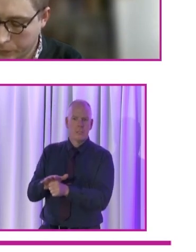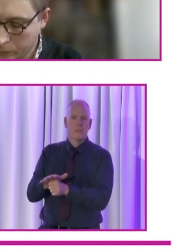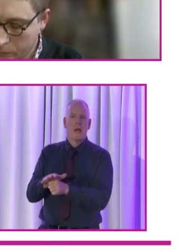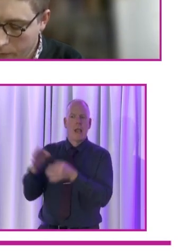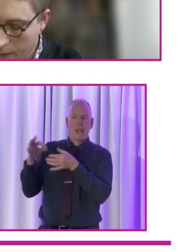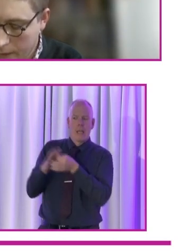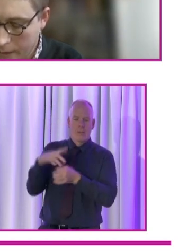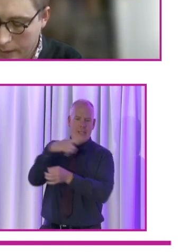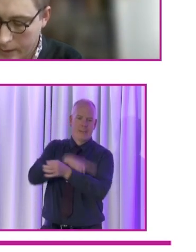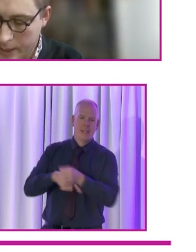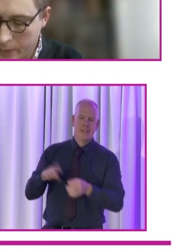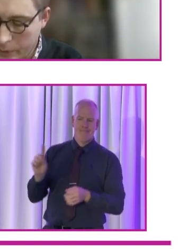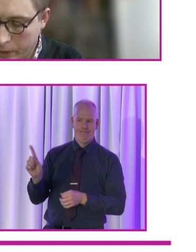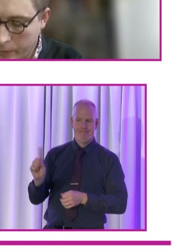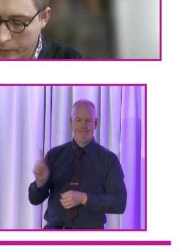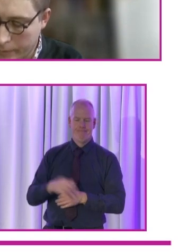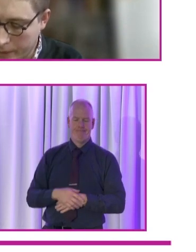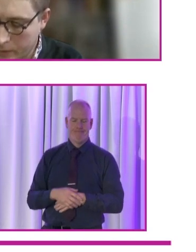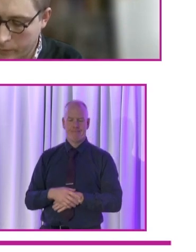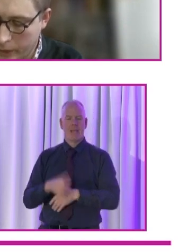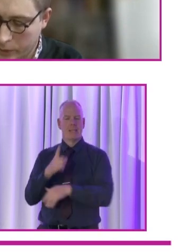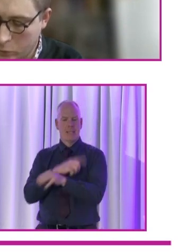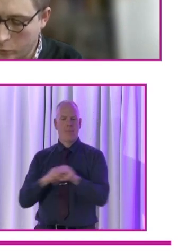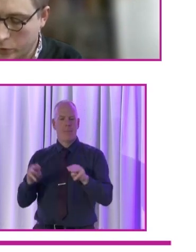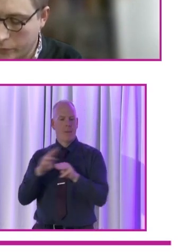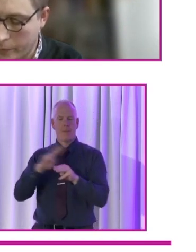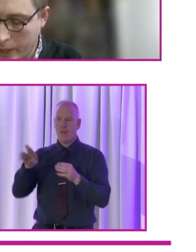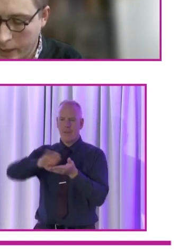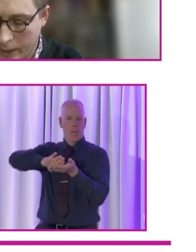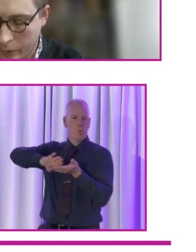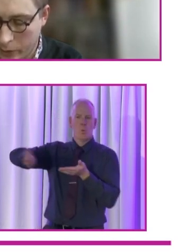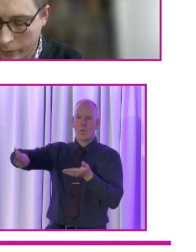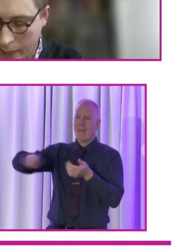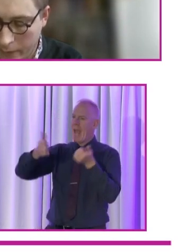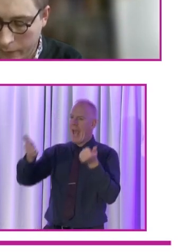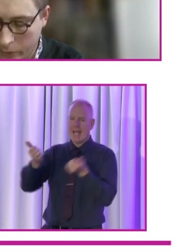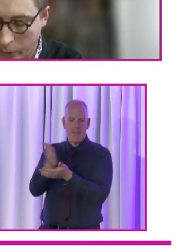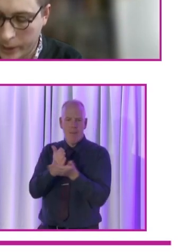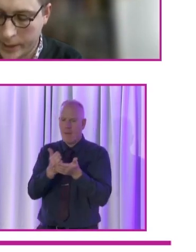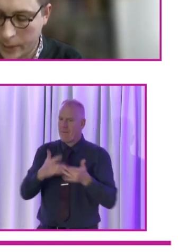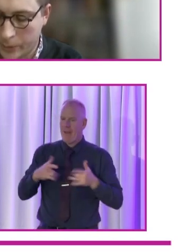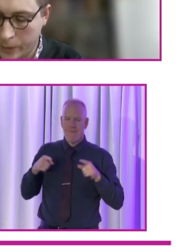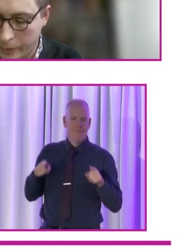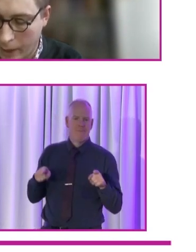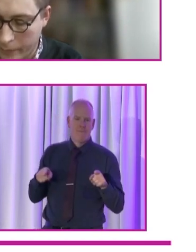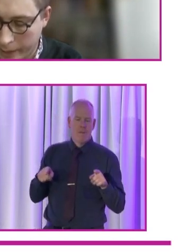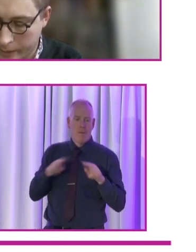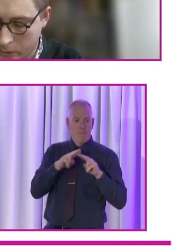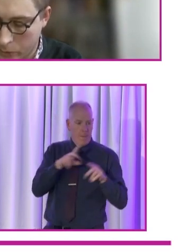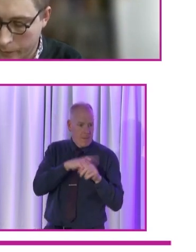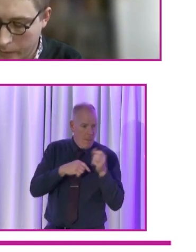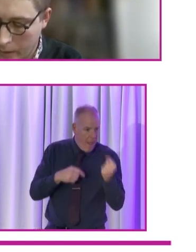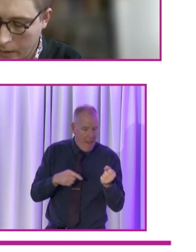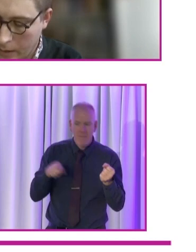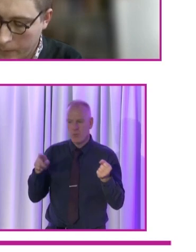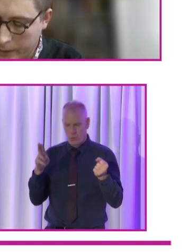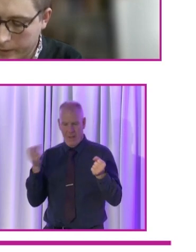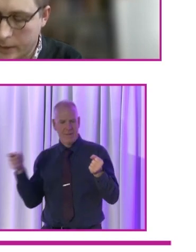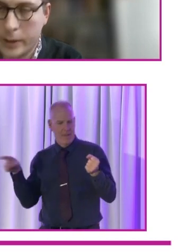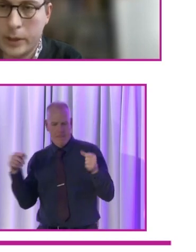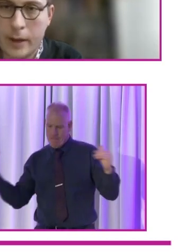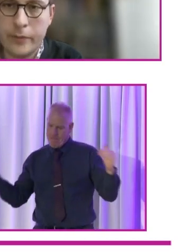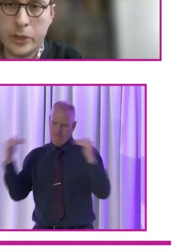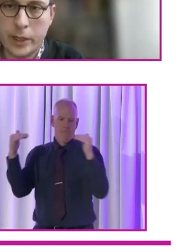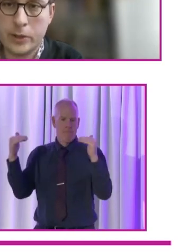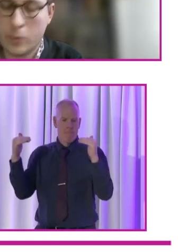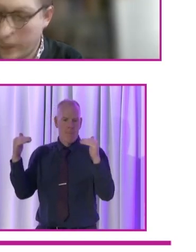disability. Disabled people must not be excluded from any area of life non-disabled people have access to. But